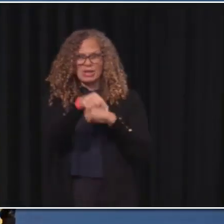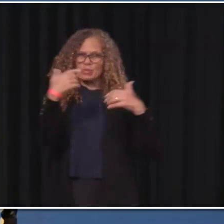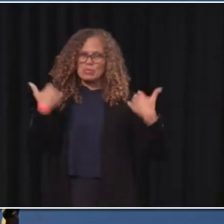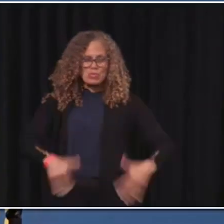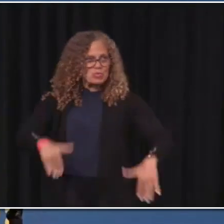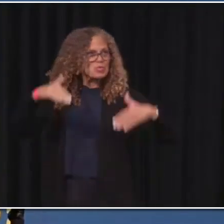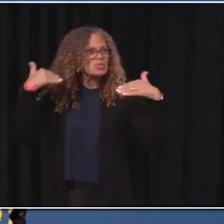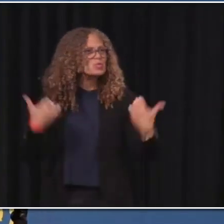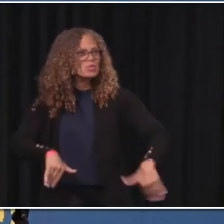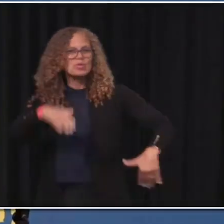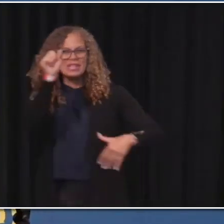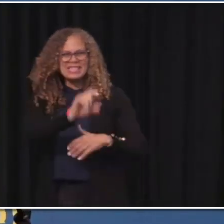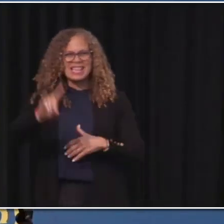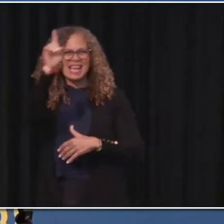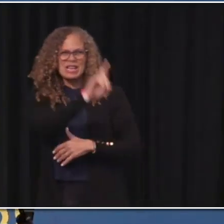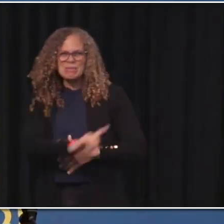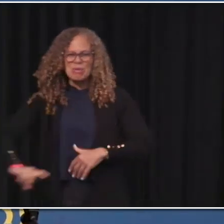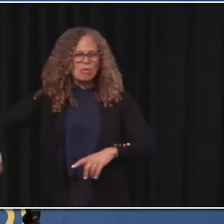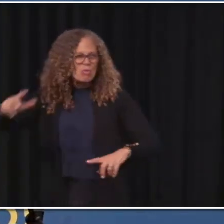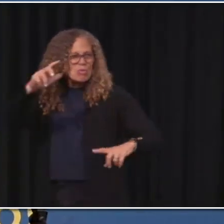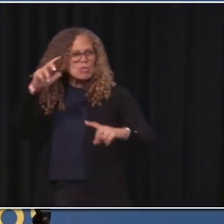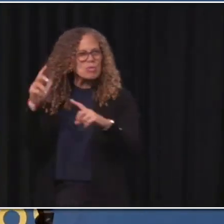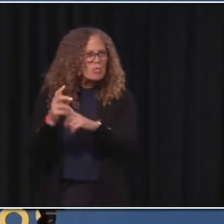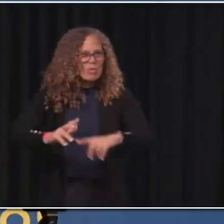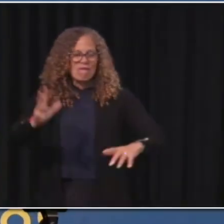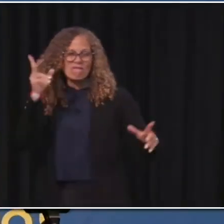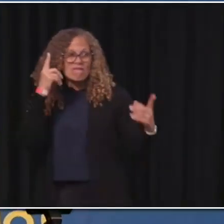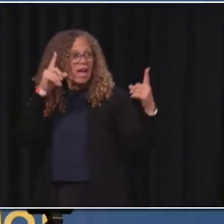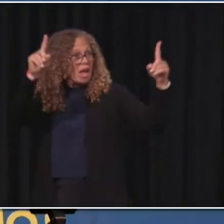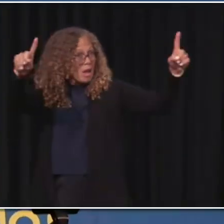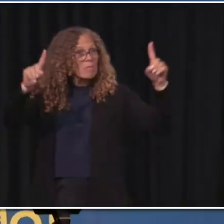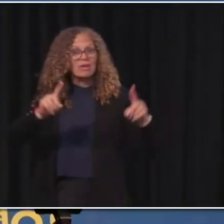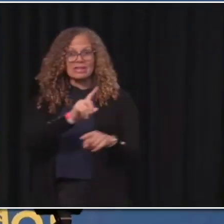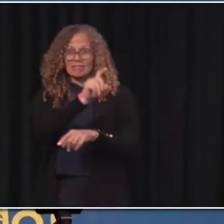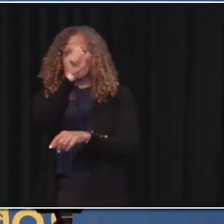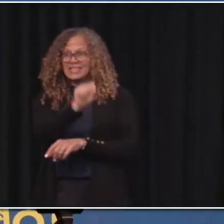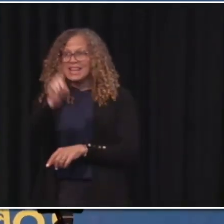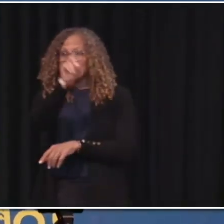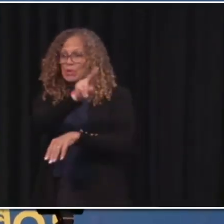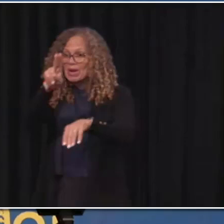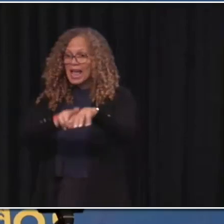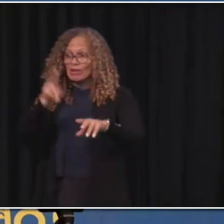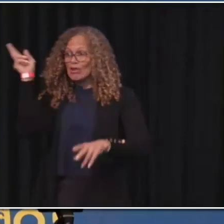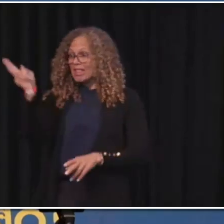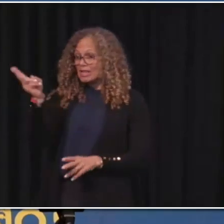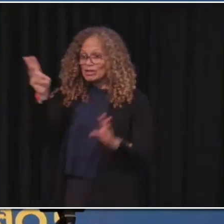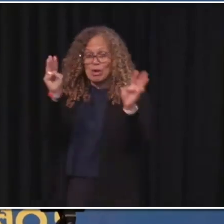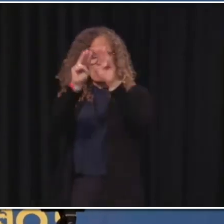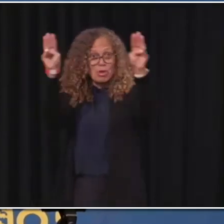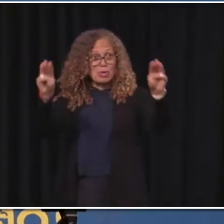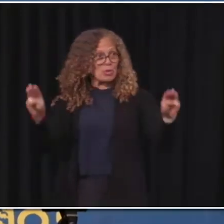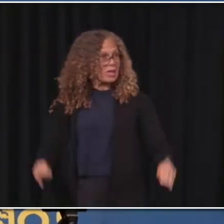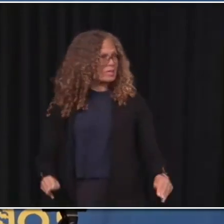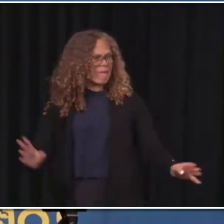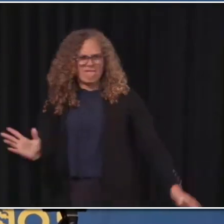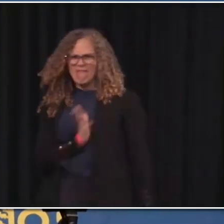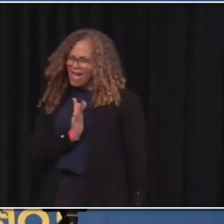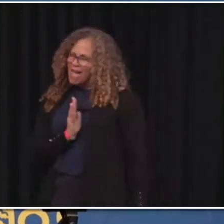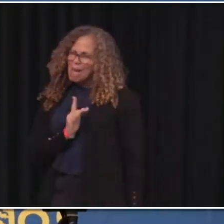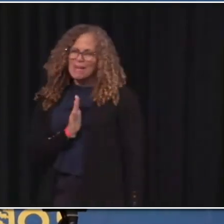most iconic institutions, the San Diego Natural History Museum. Is this not